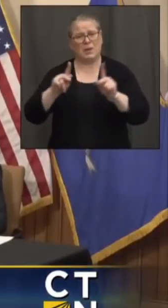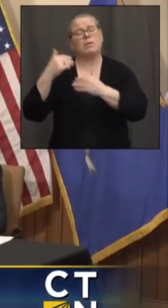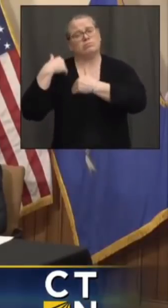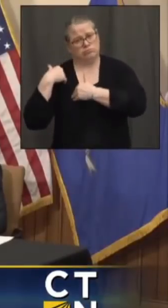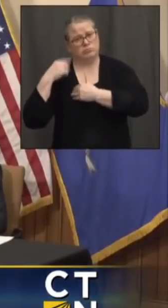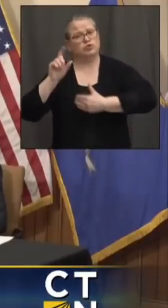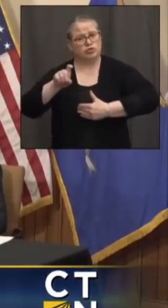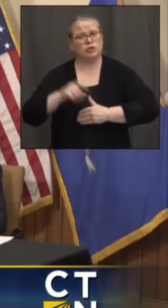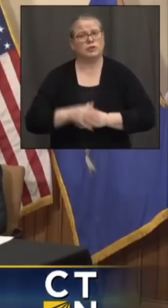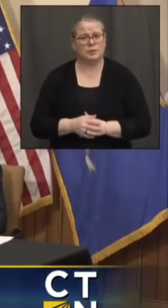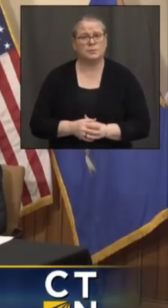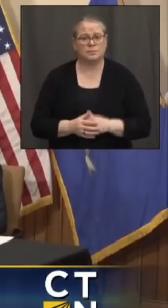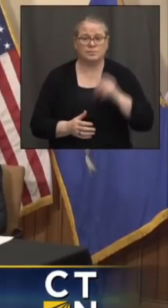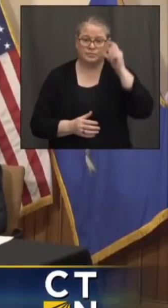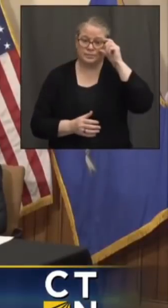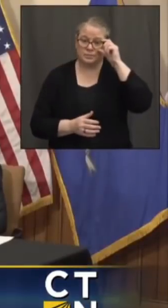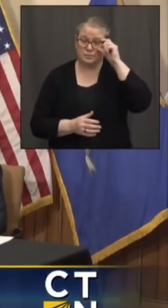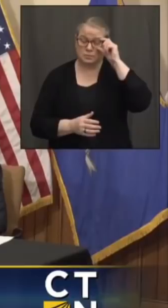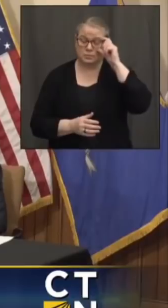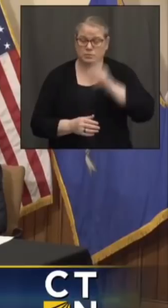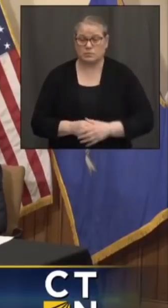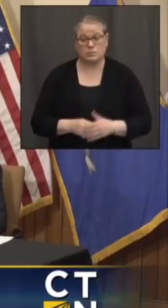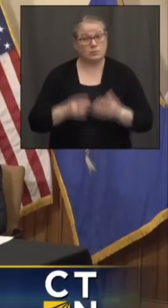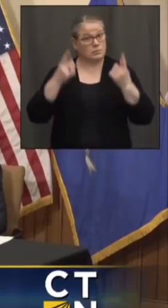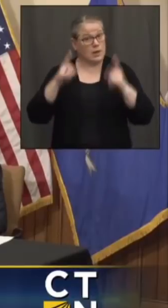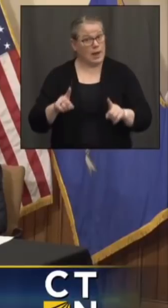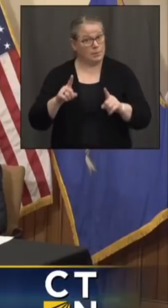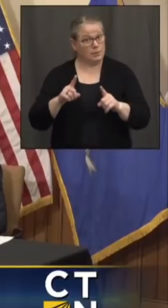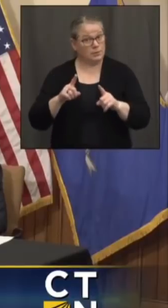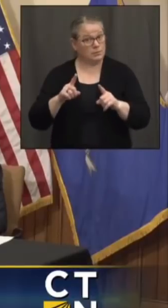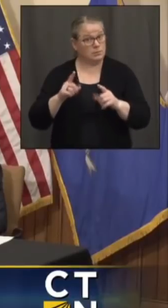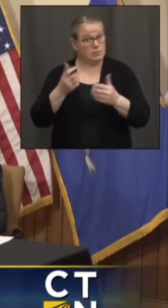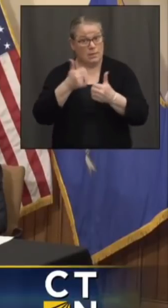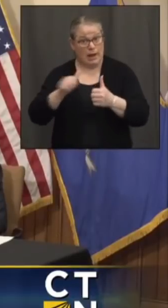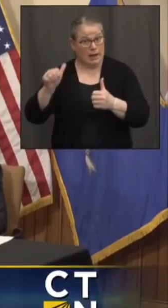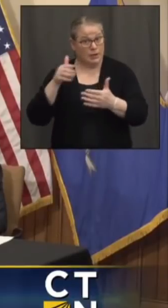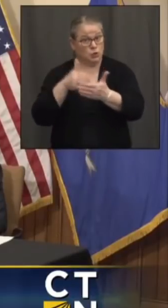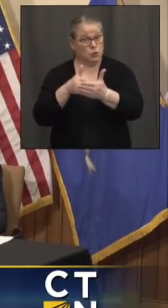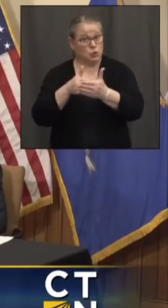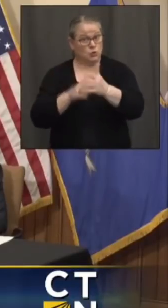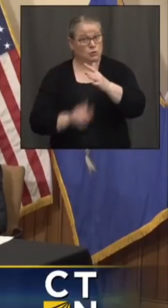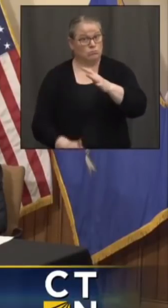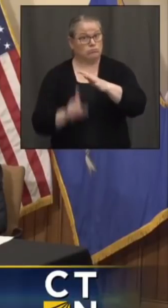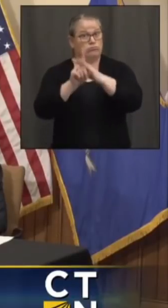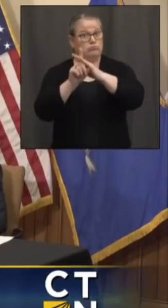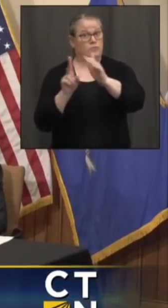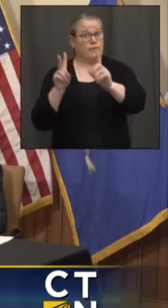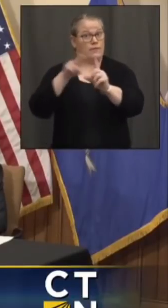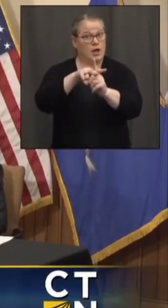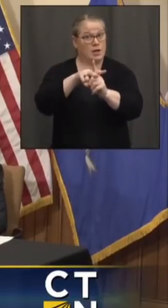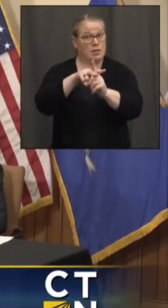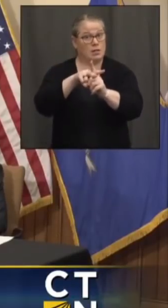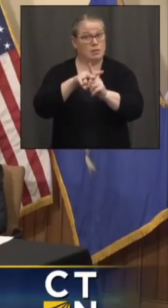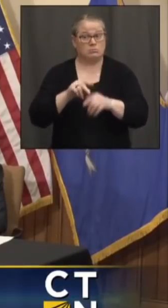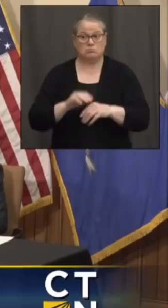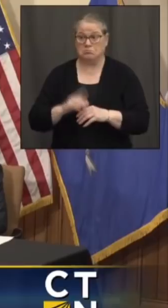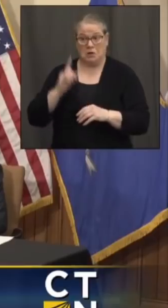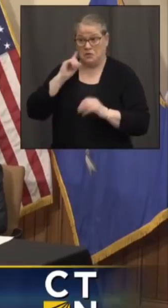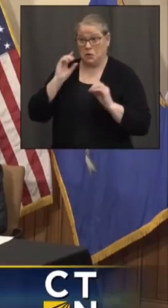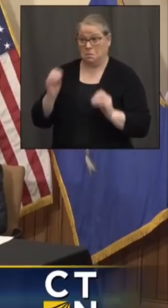any particular lawsuits that sprang out in the months between then and now? Not that I know